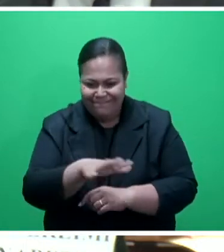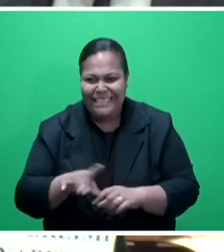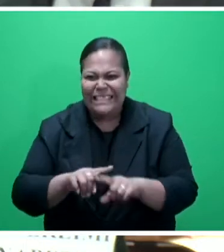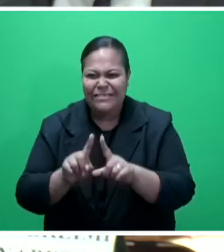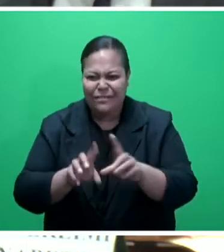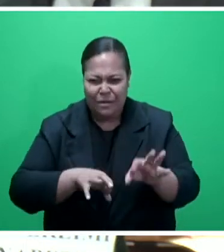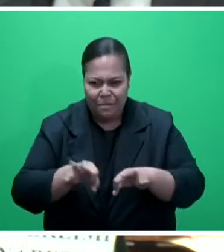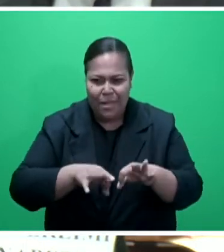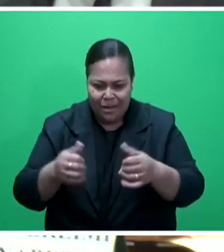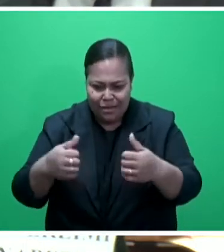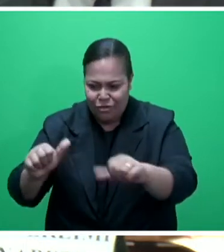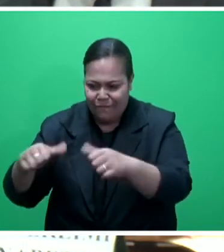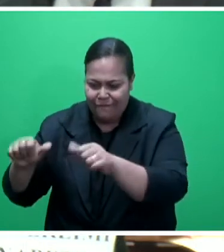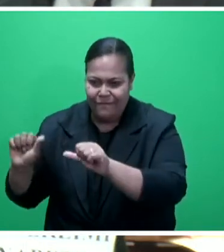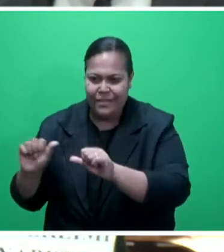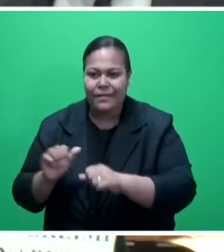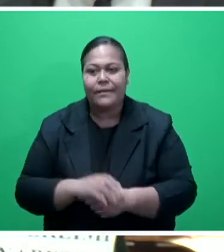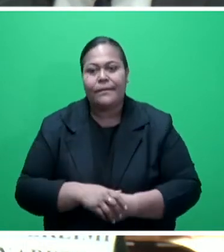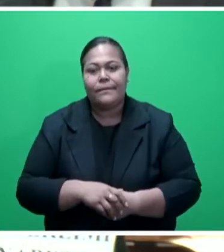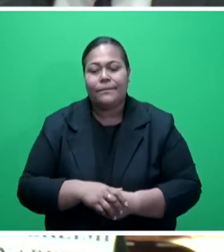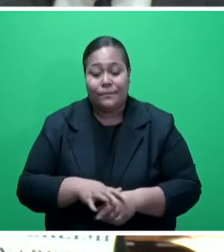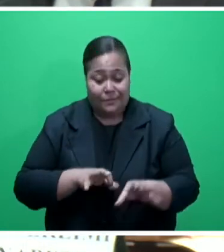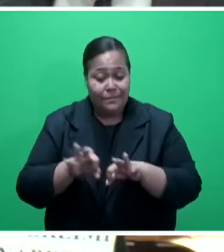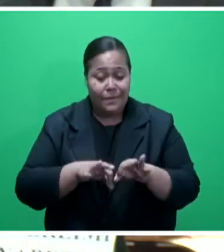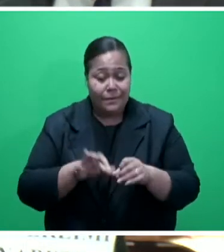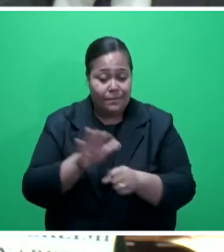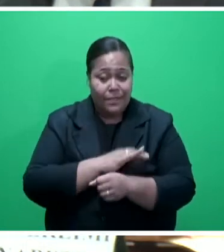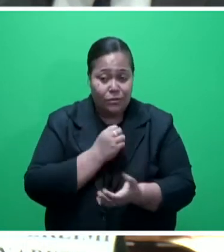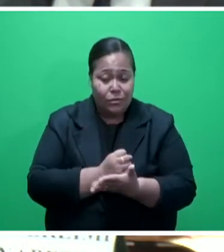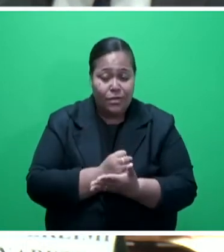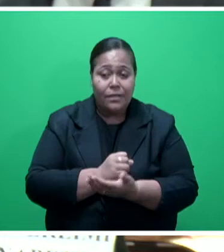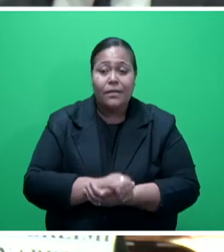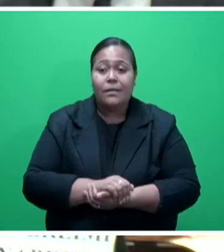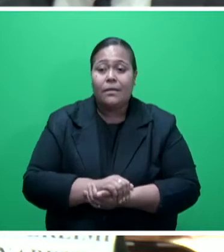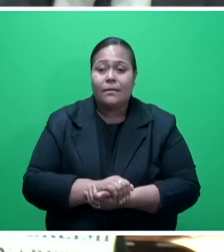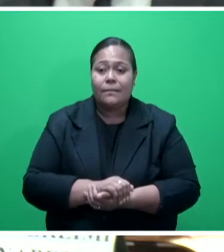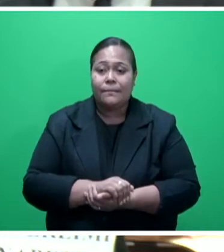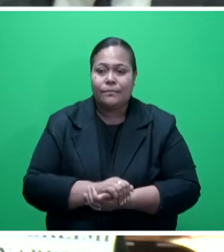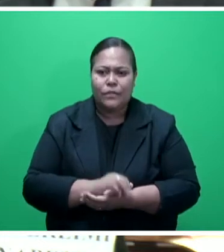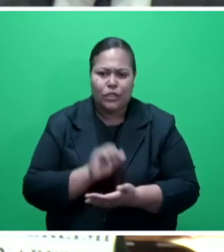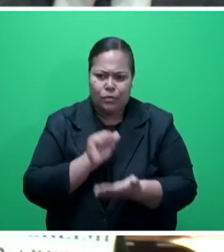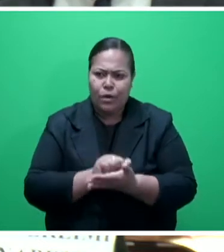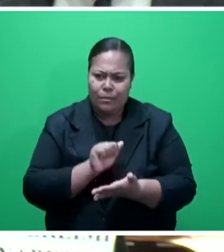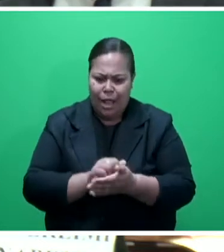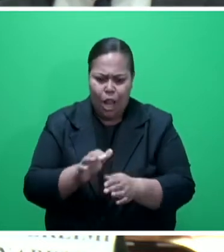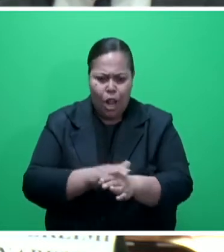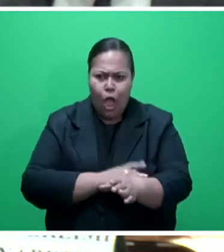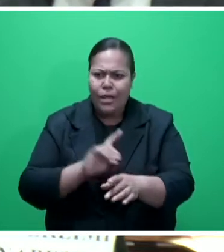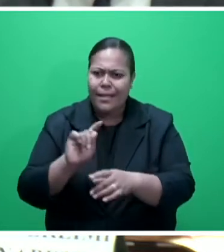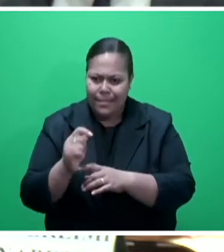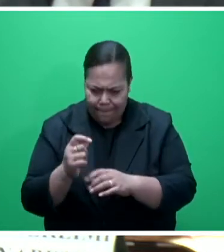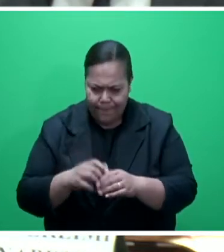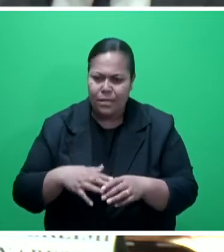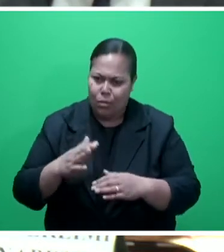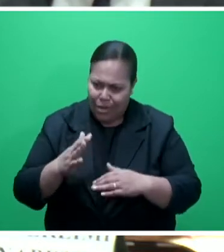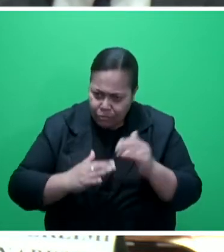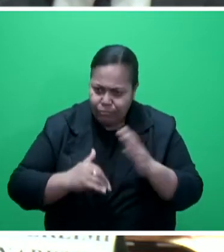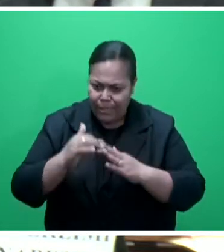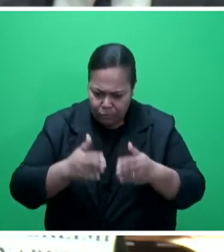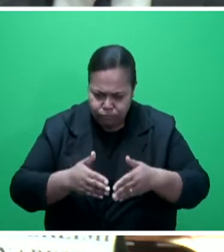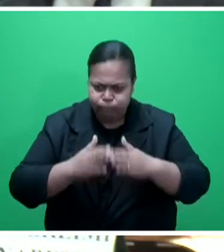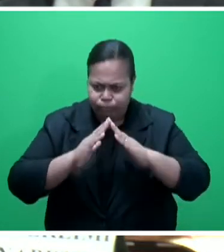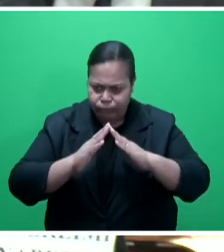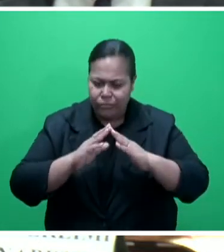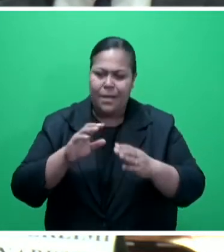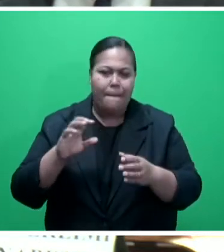strategies and plans. The plan will ensure an effective transition into longer-term recovery while building resilience in